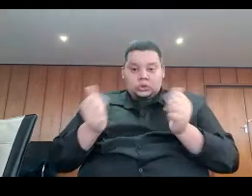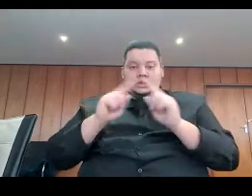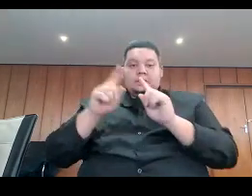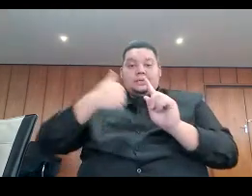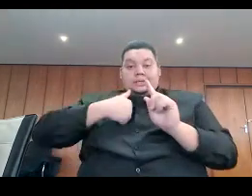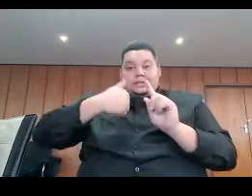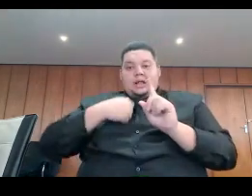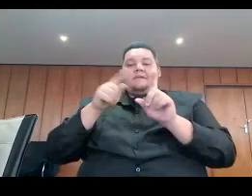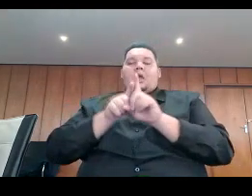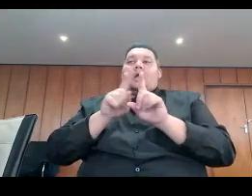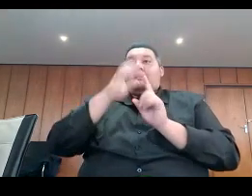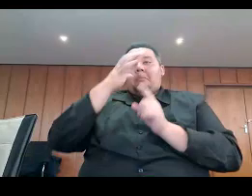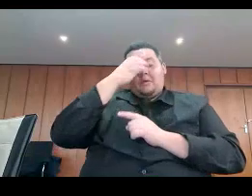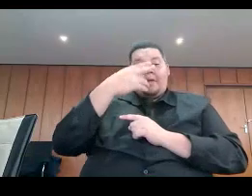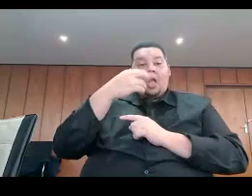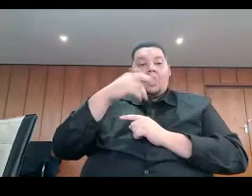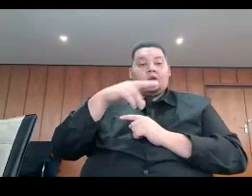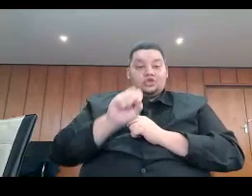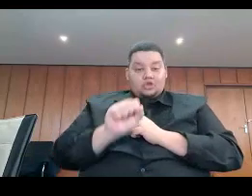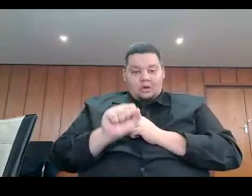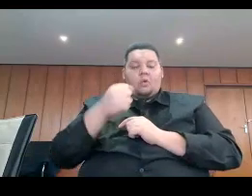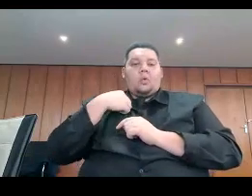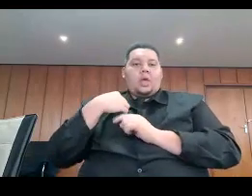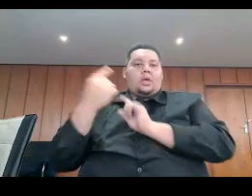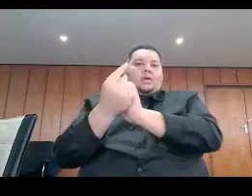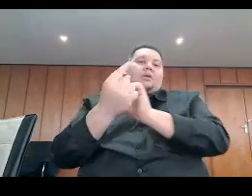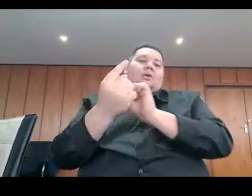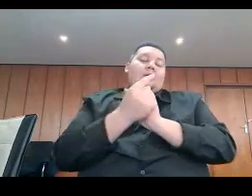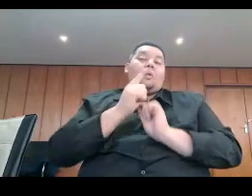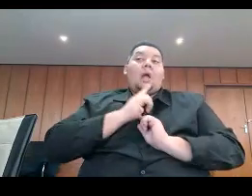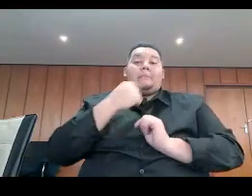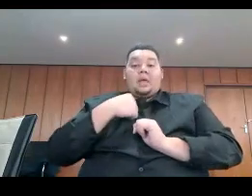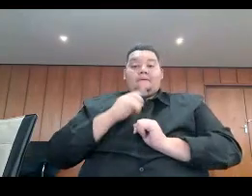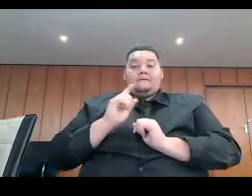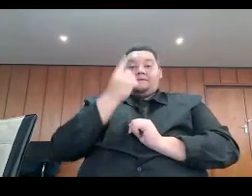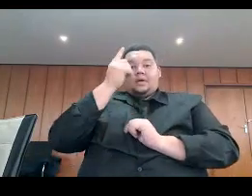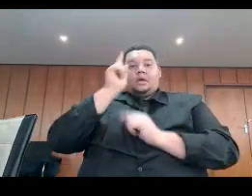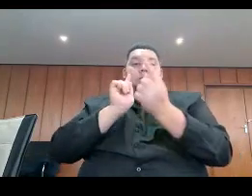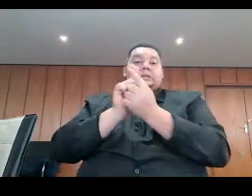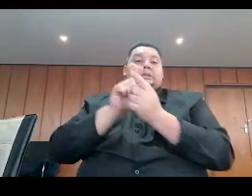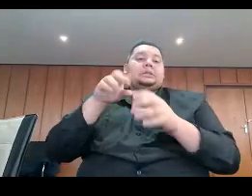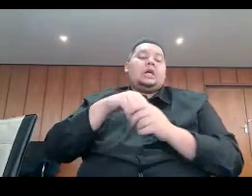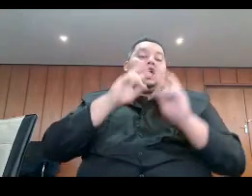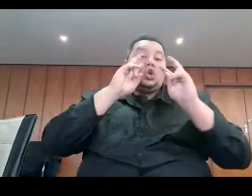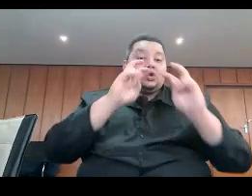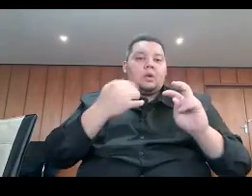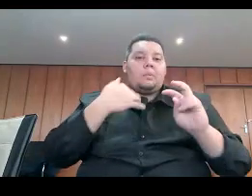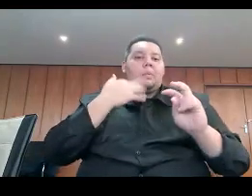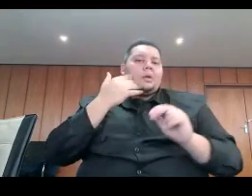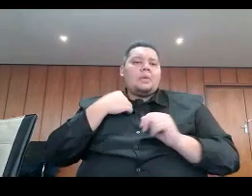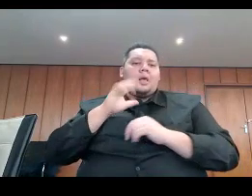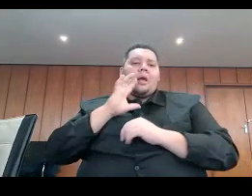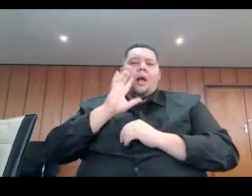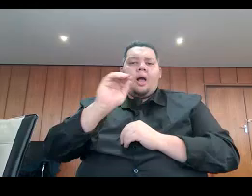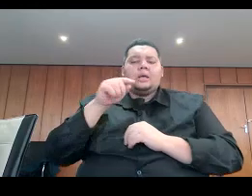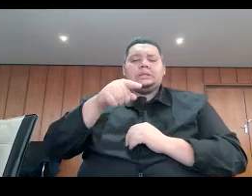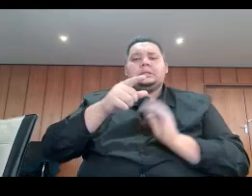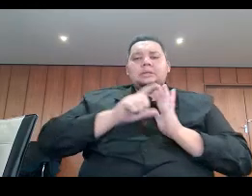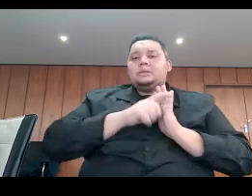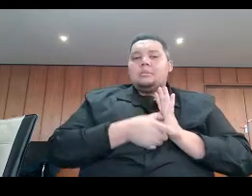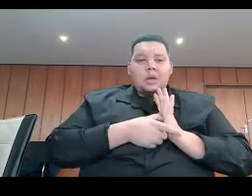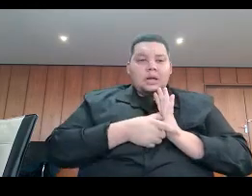also started to meet. Like my first experience with research was when I was asking about disability.